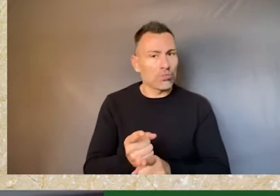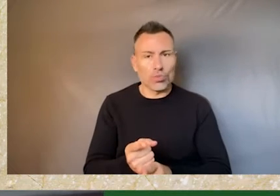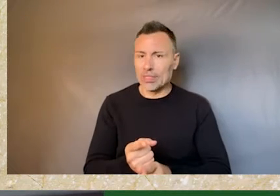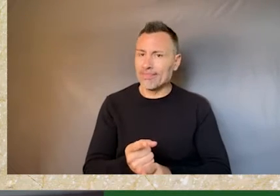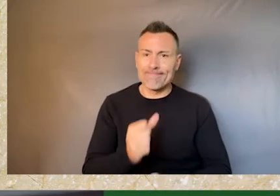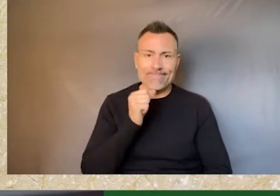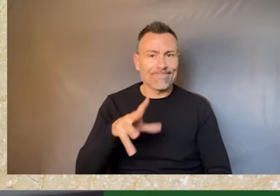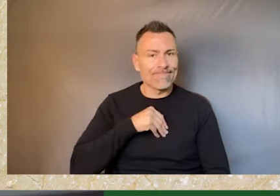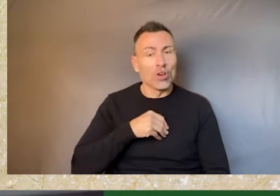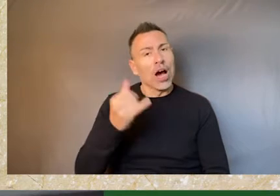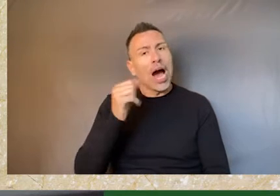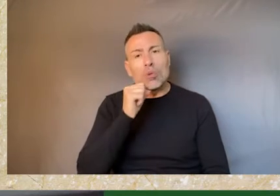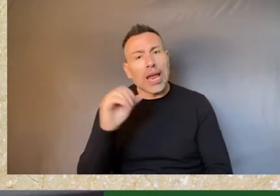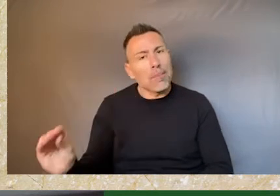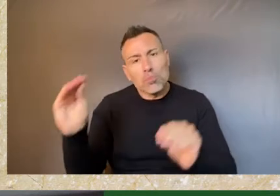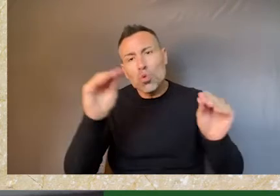without asking.